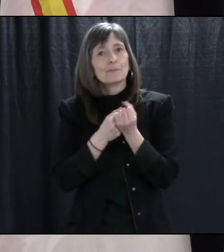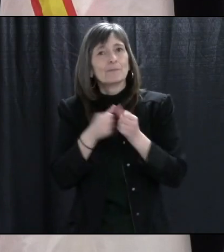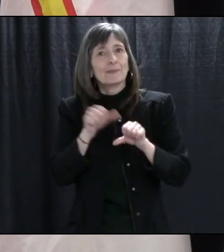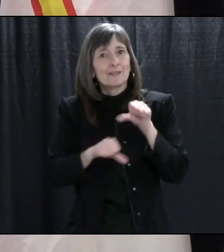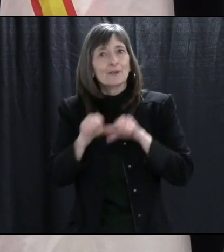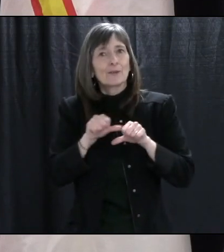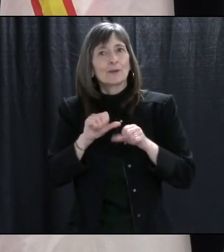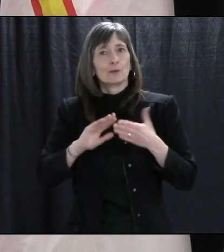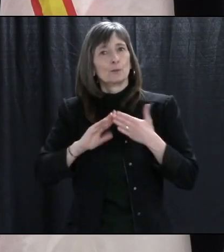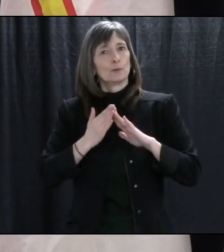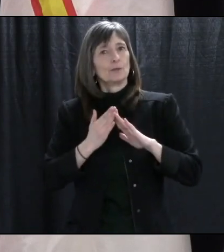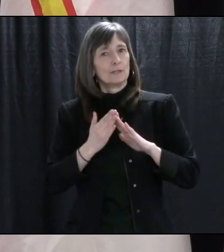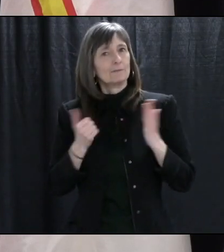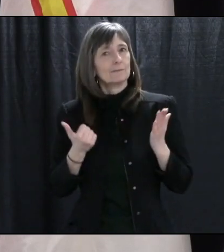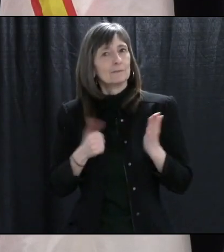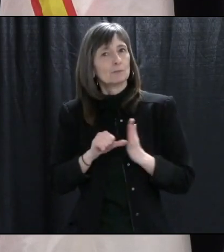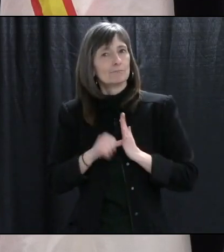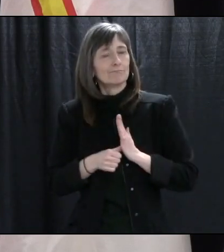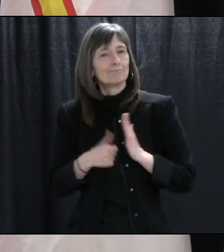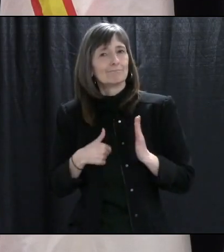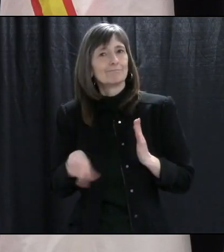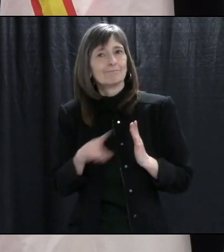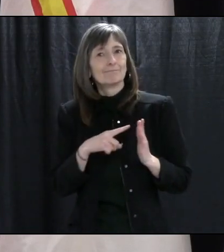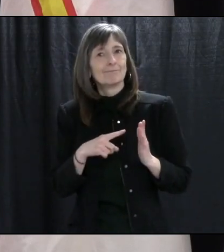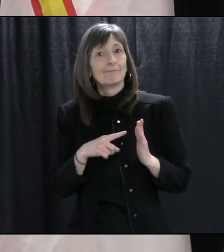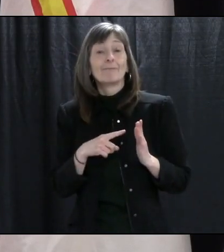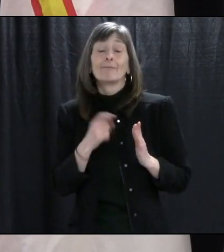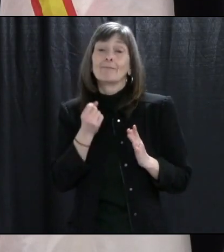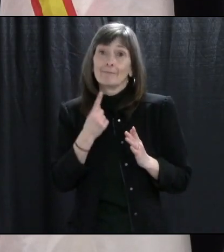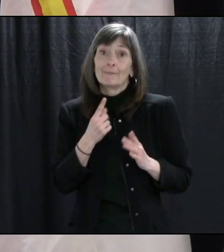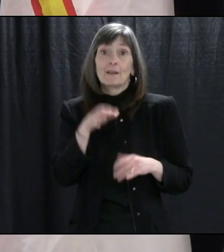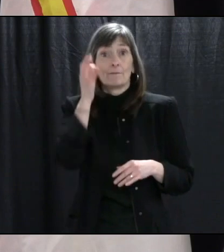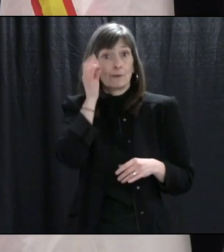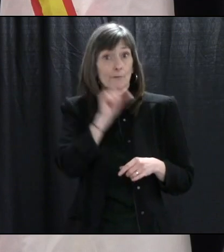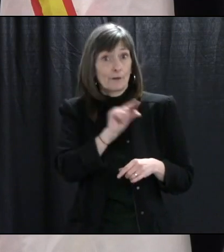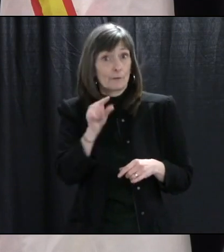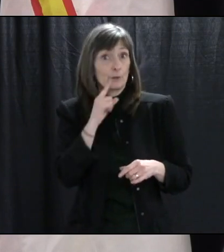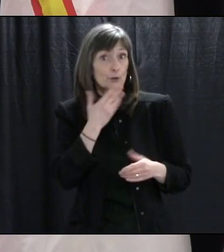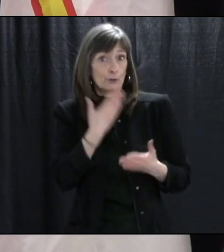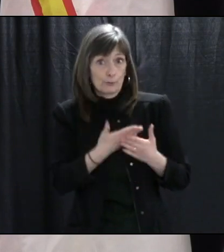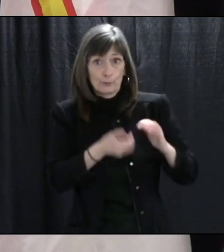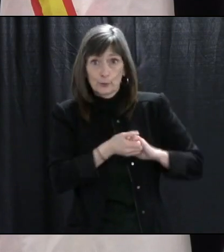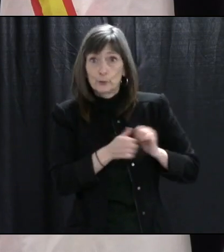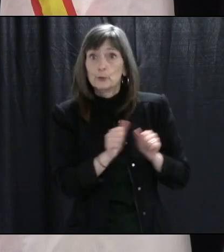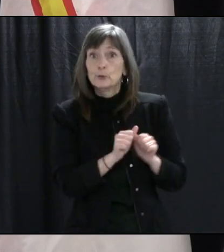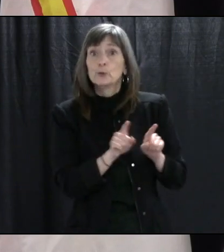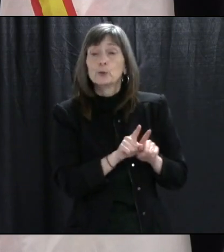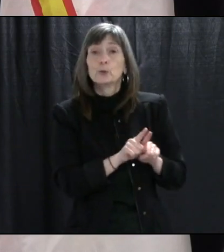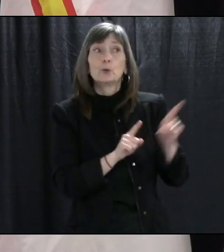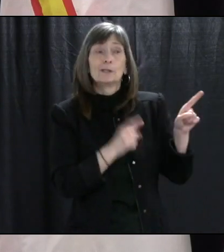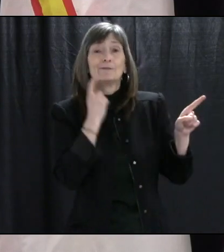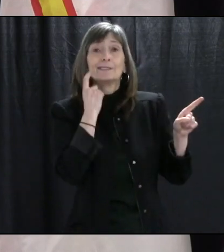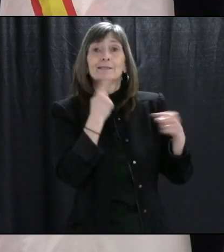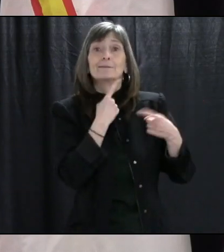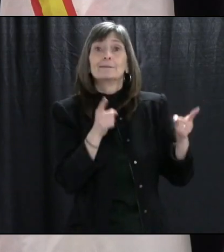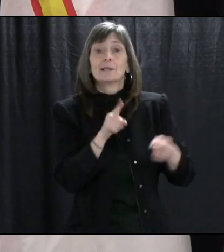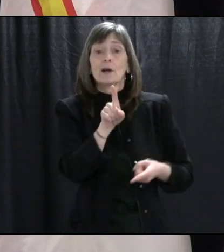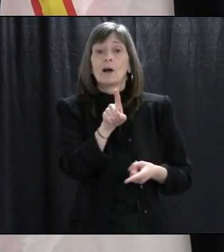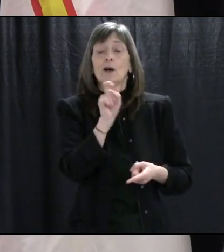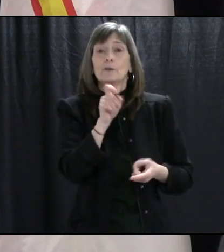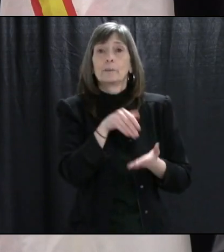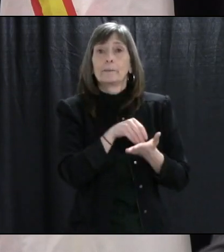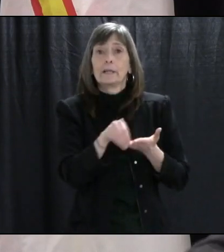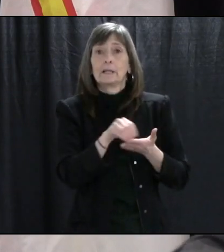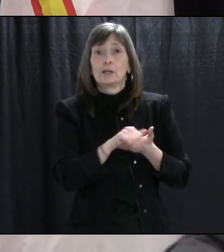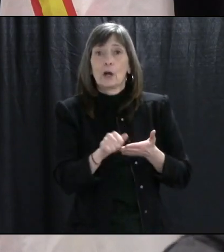another. Of course, the federal government is an important partner in all of this. Just recently also announced some $100 million for food banks